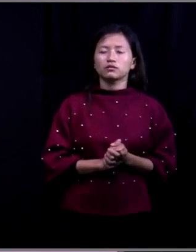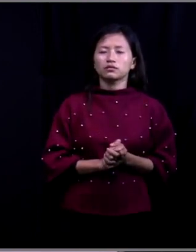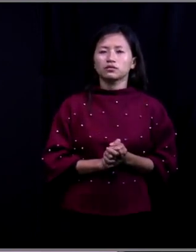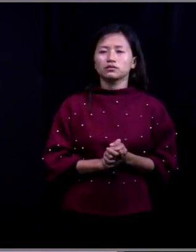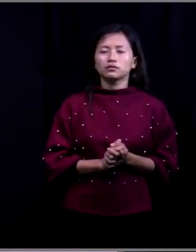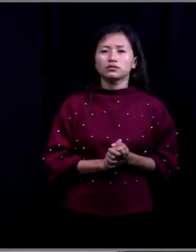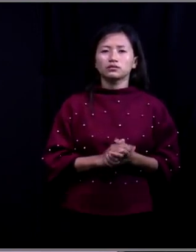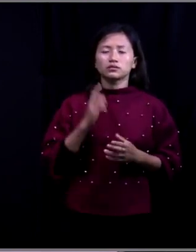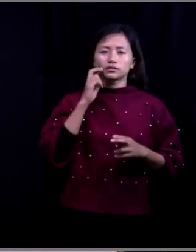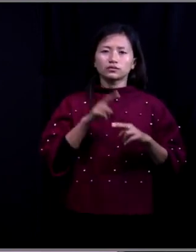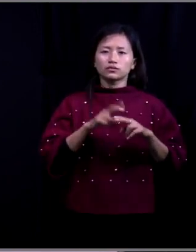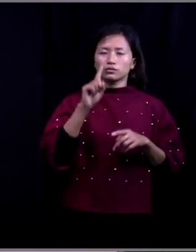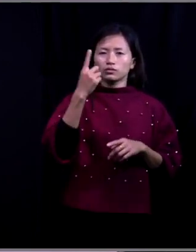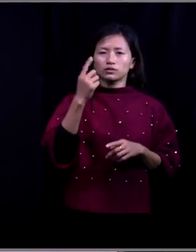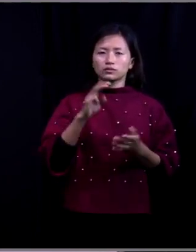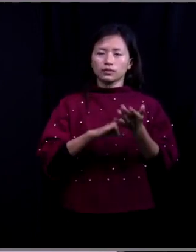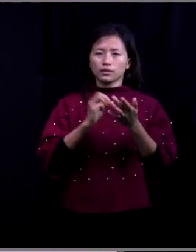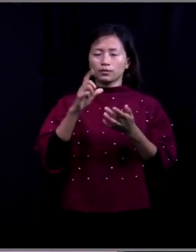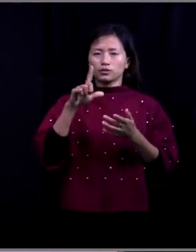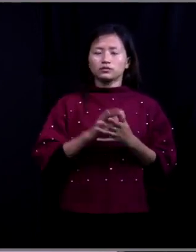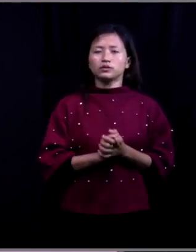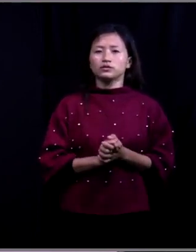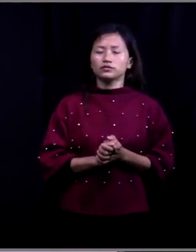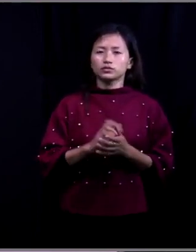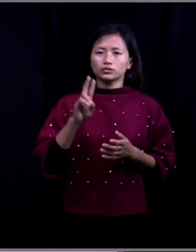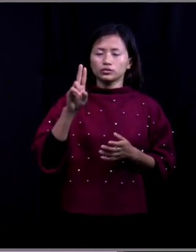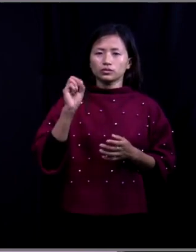Likewise, if we take 1 mole of H2O,